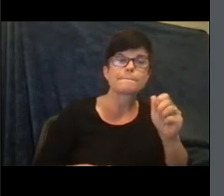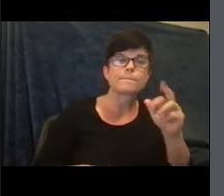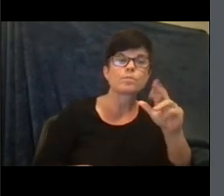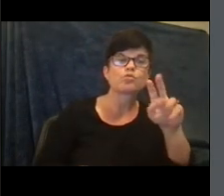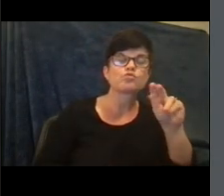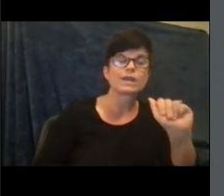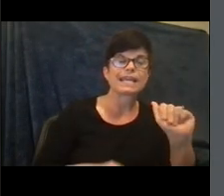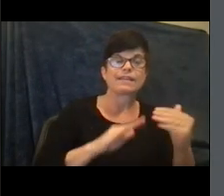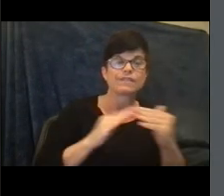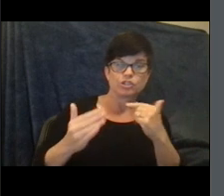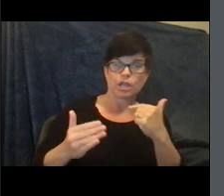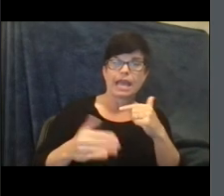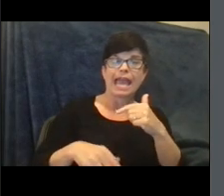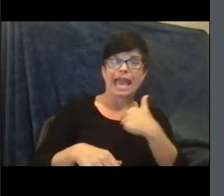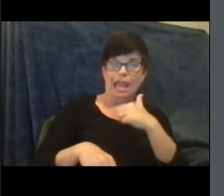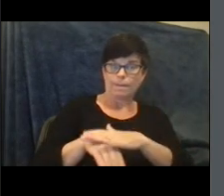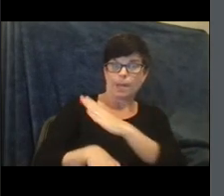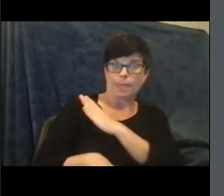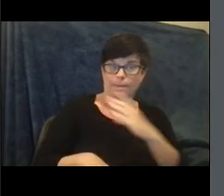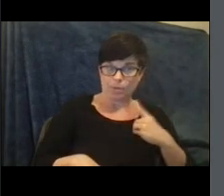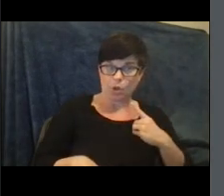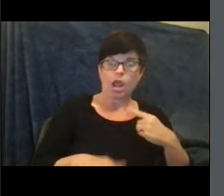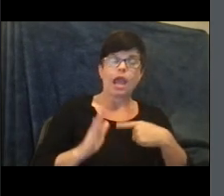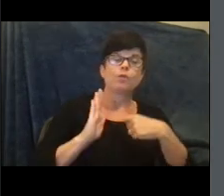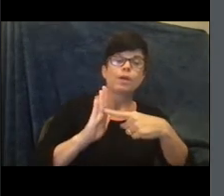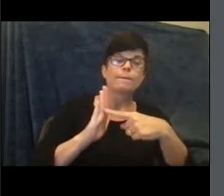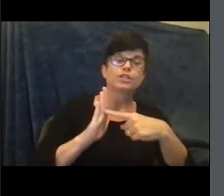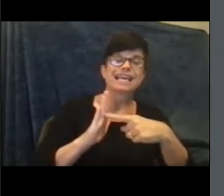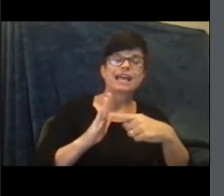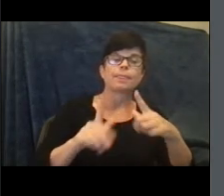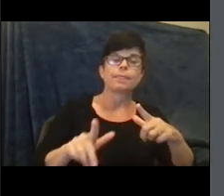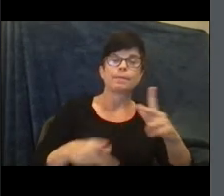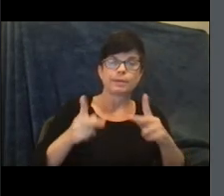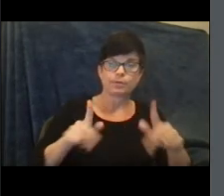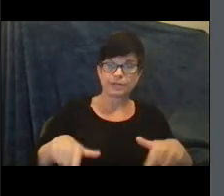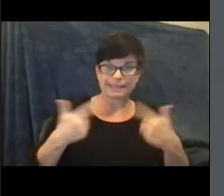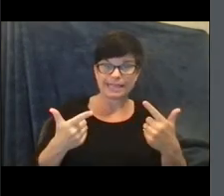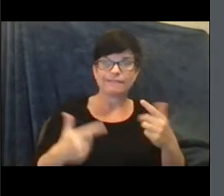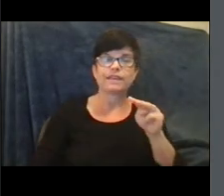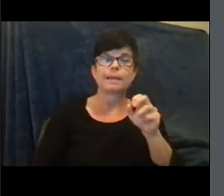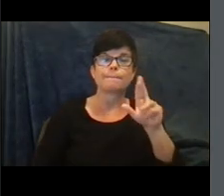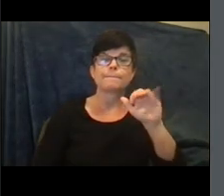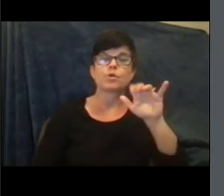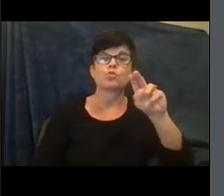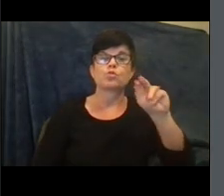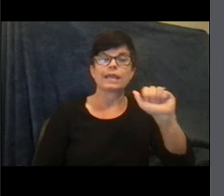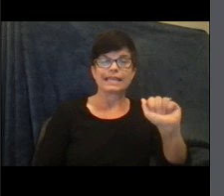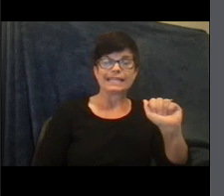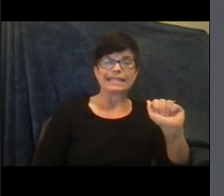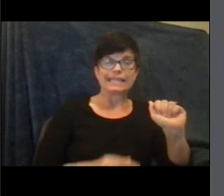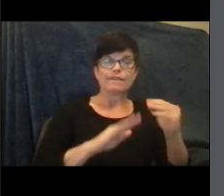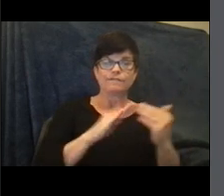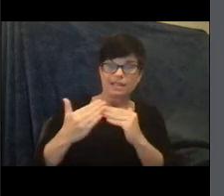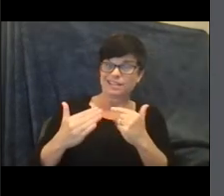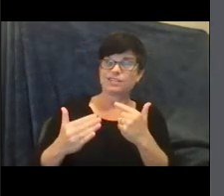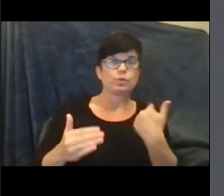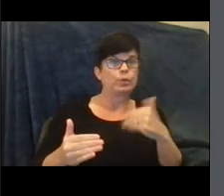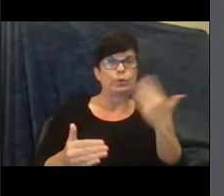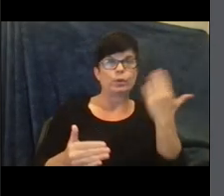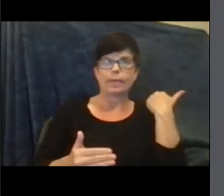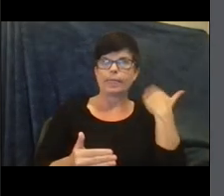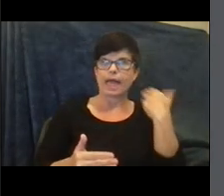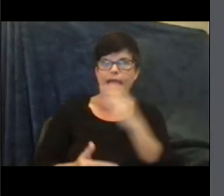I'm here to represent the residents of Marina Village. Our last board meeting was one of the longest board meetings we've had